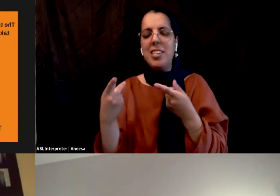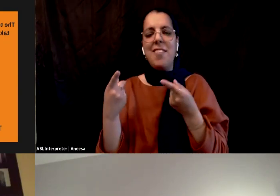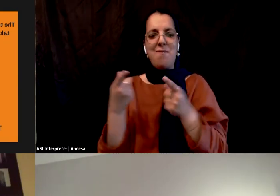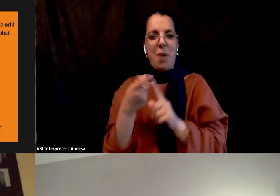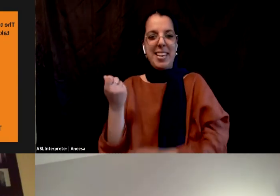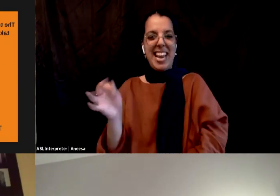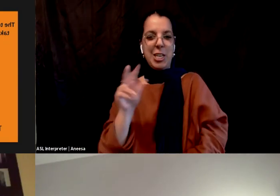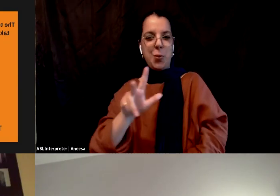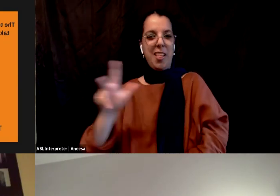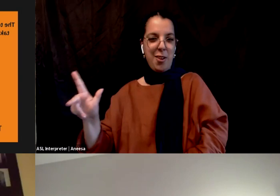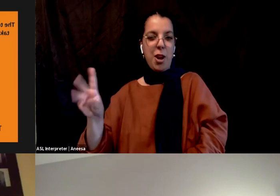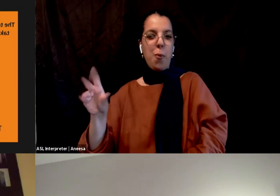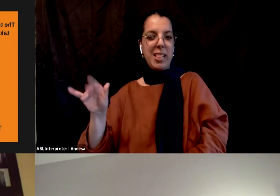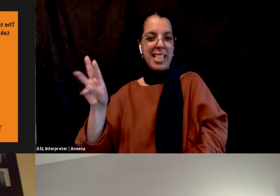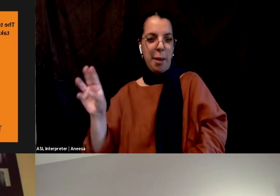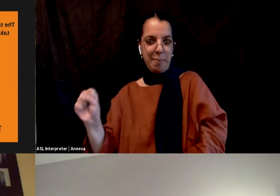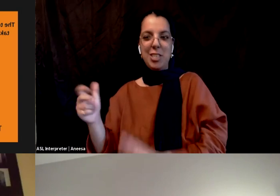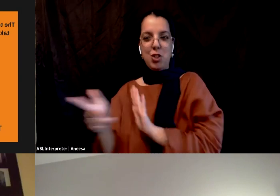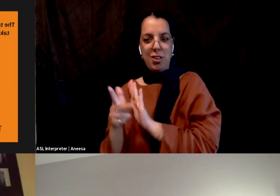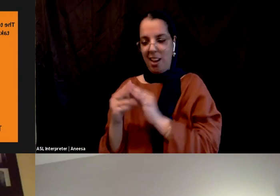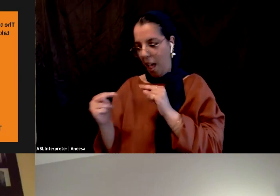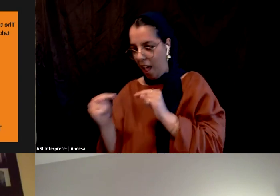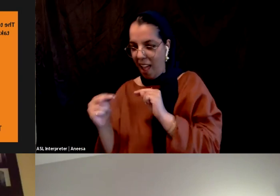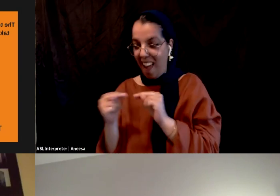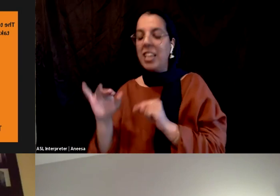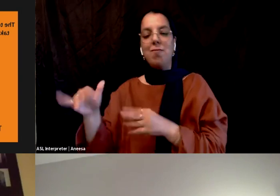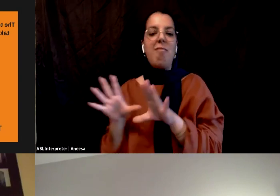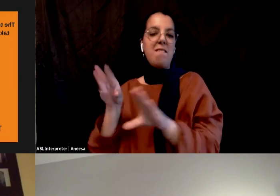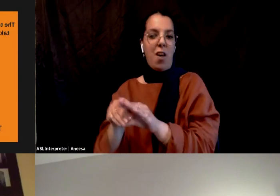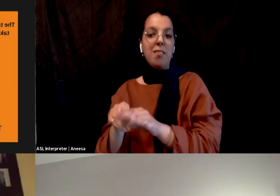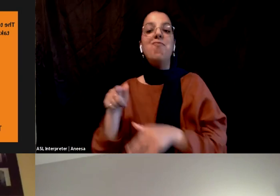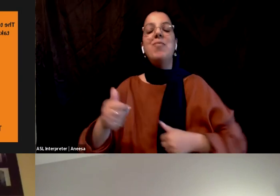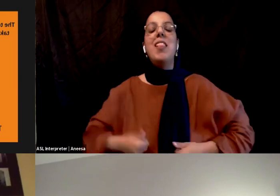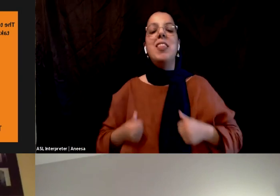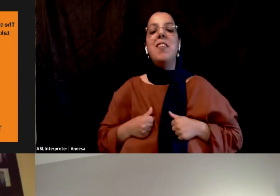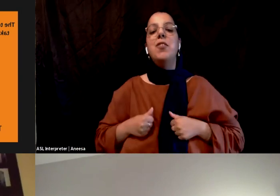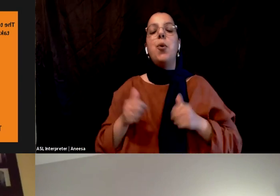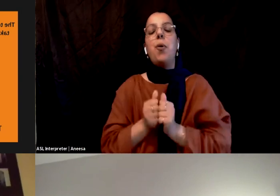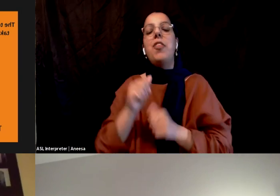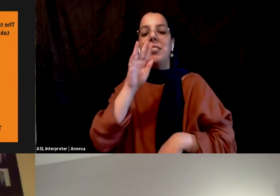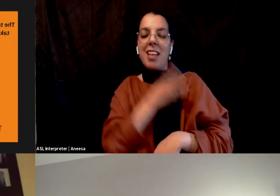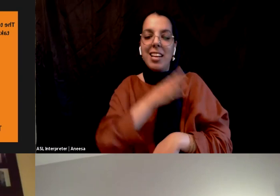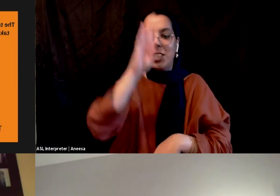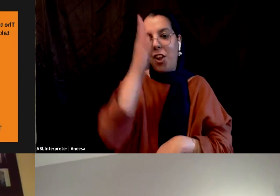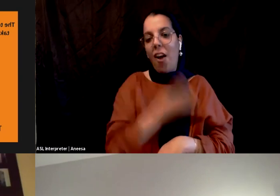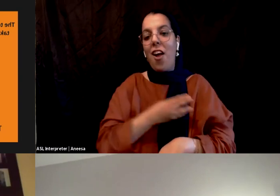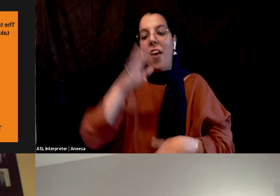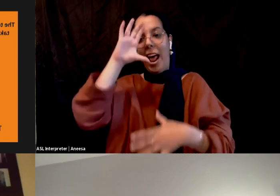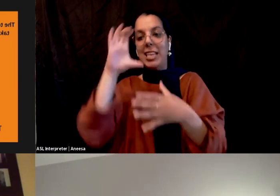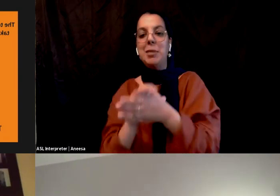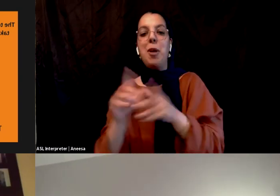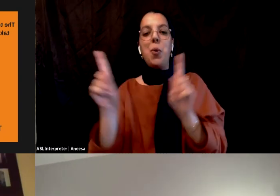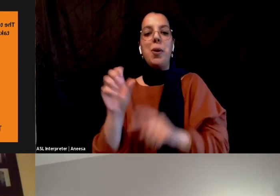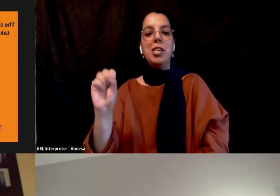Treaties. Kelly lives with her husband, Jonathan, and their young son and daughter in Skugog, First